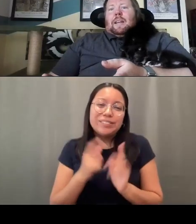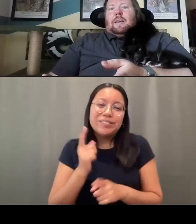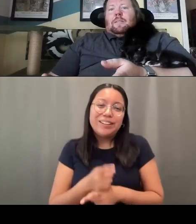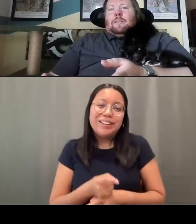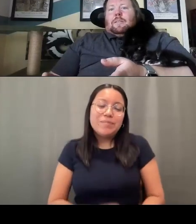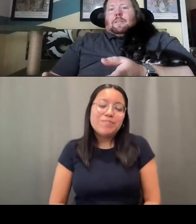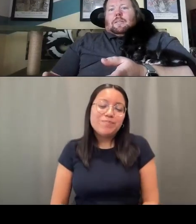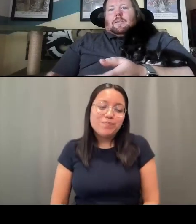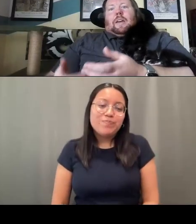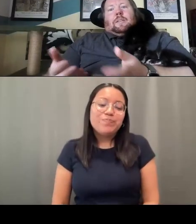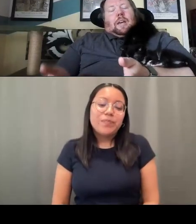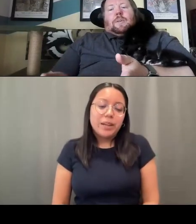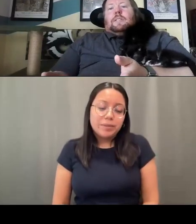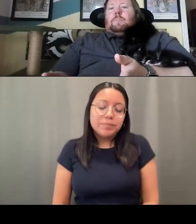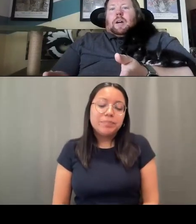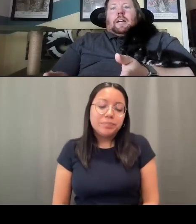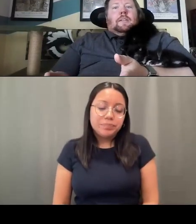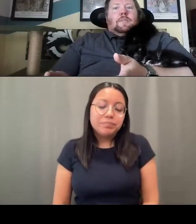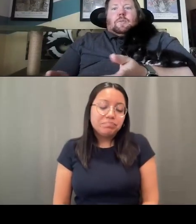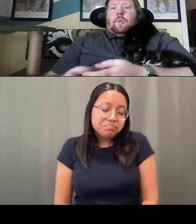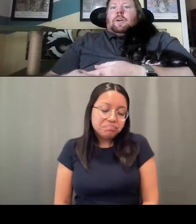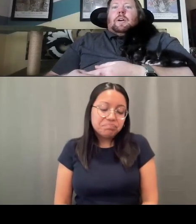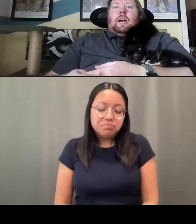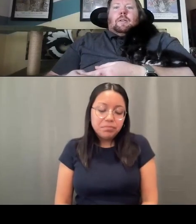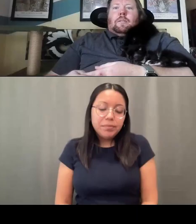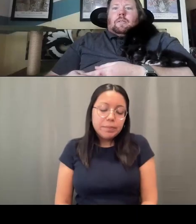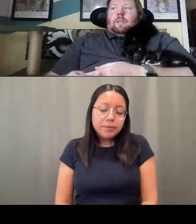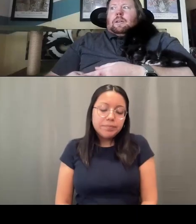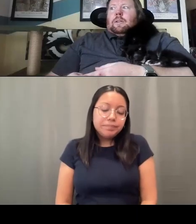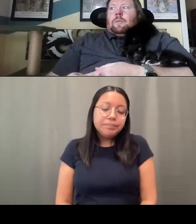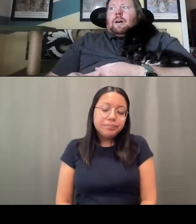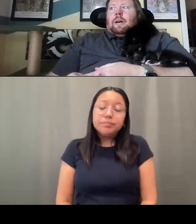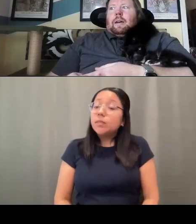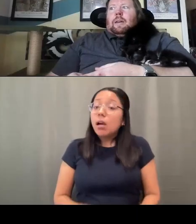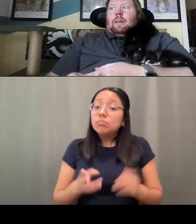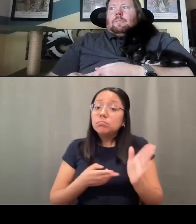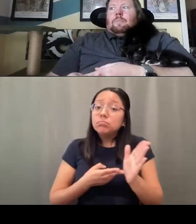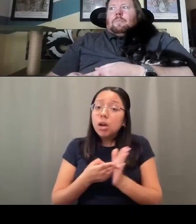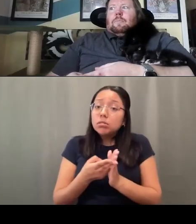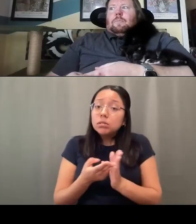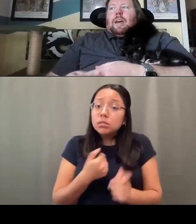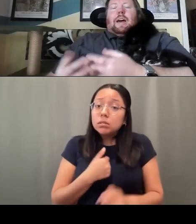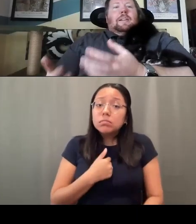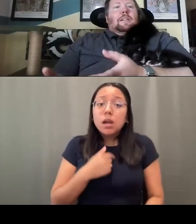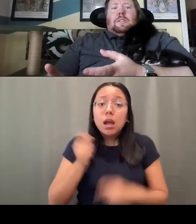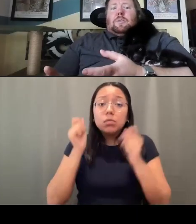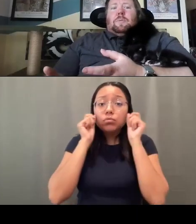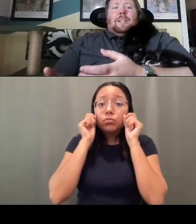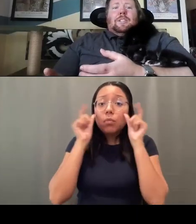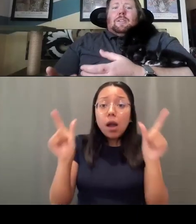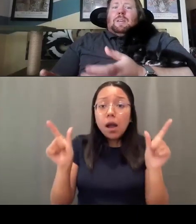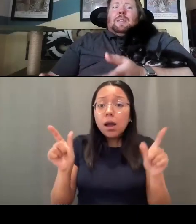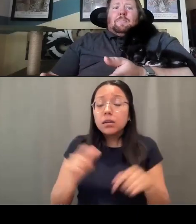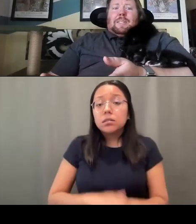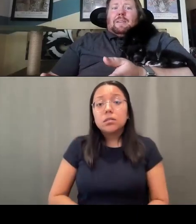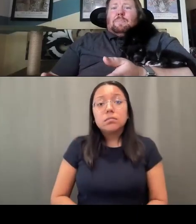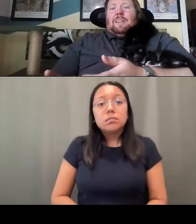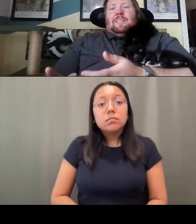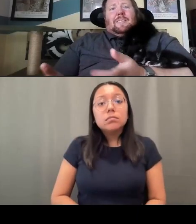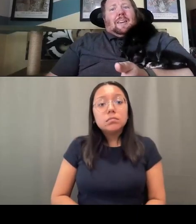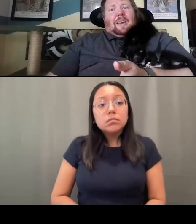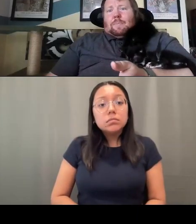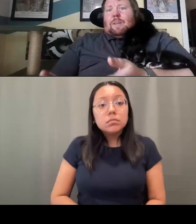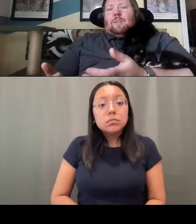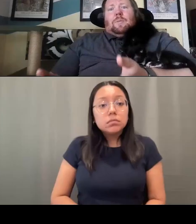be honest that I was surprised, or I had an initial reaction of being